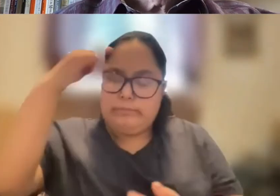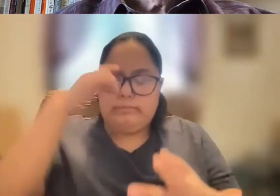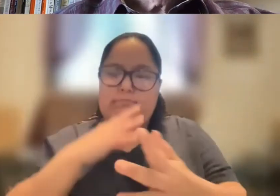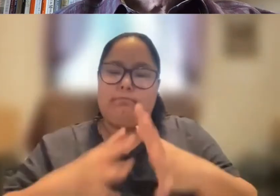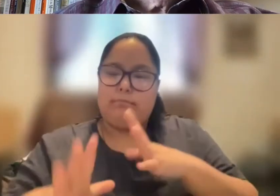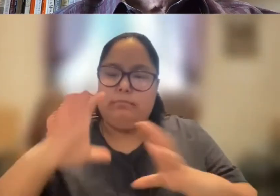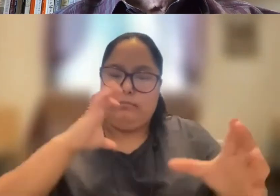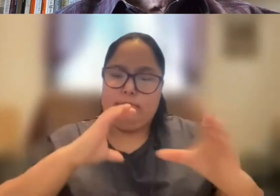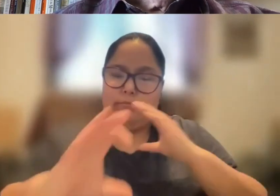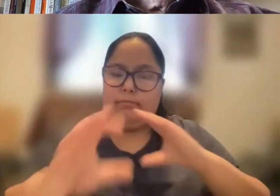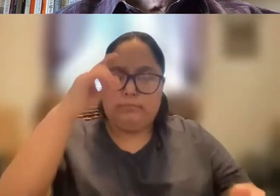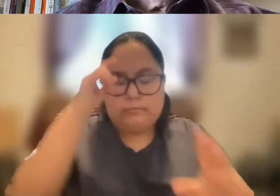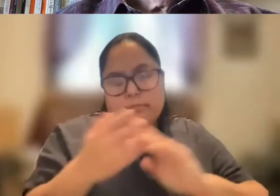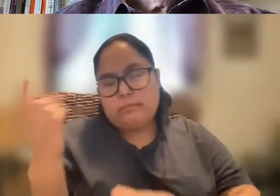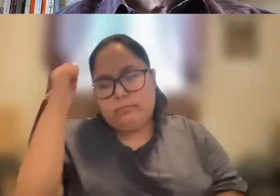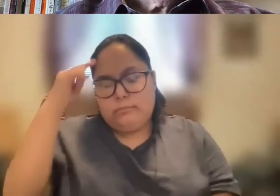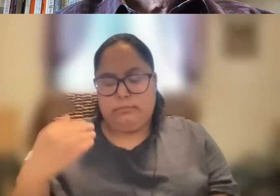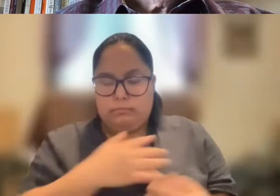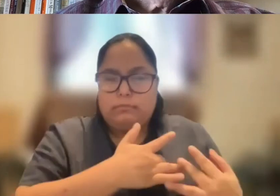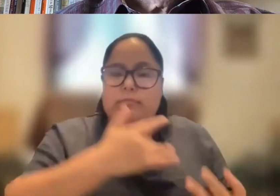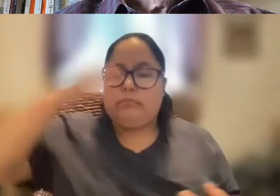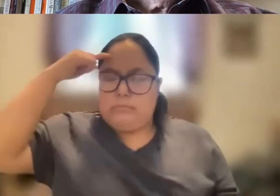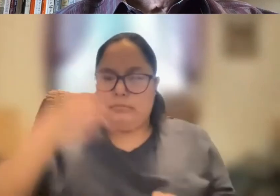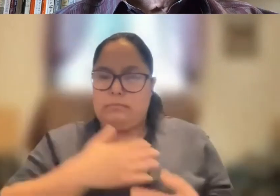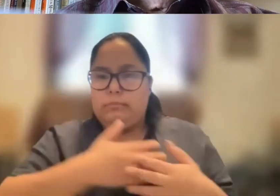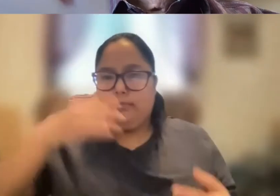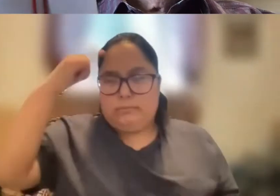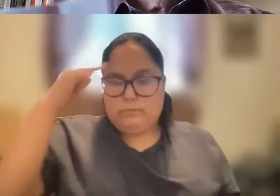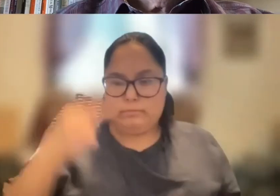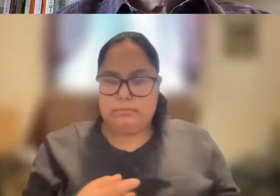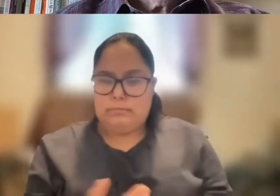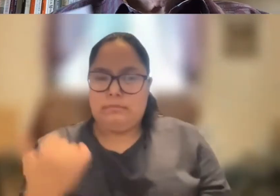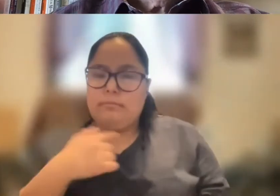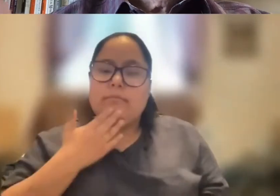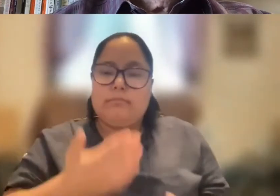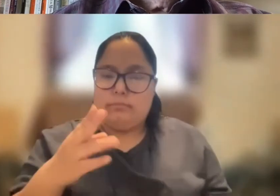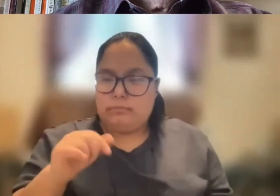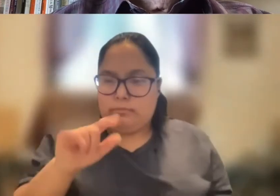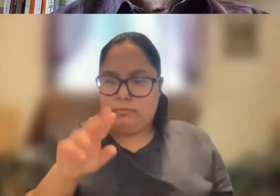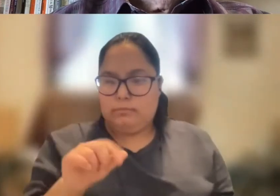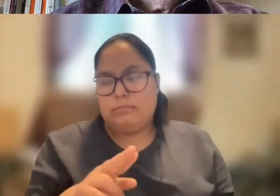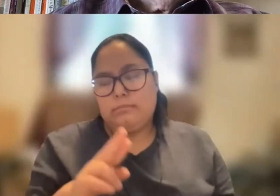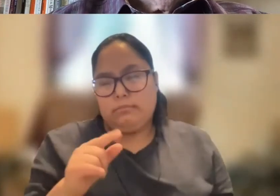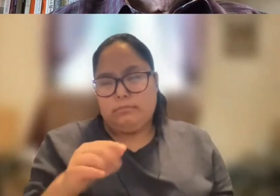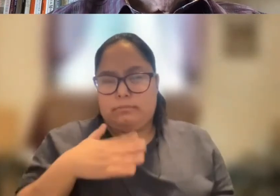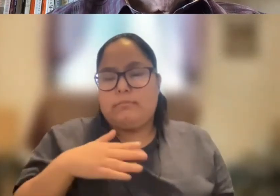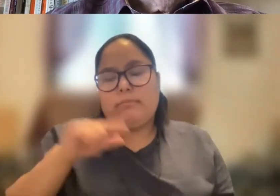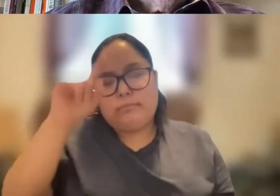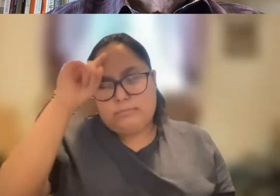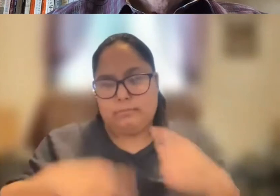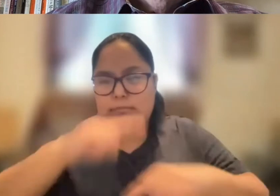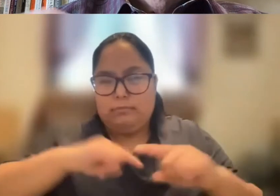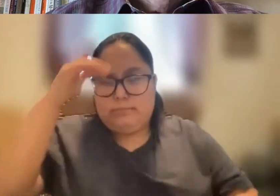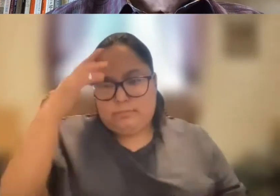talk. It's very dear to my heart. It was wonderful. Also, thank you to Kim Lauren for his signing